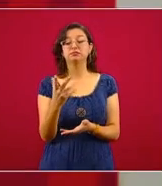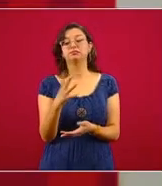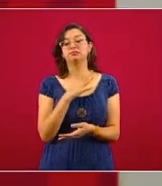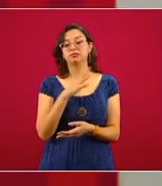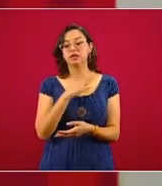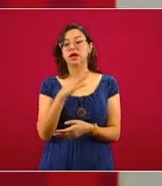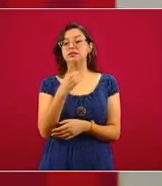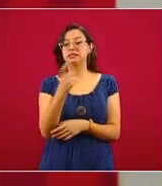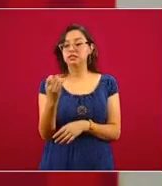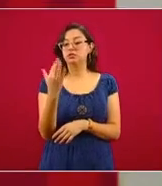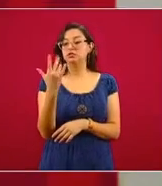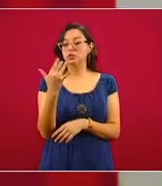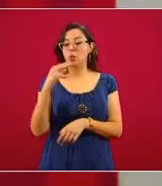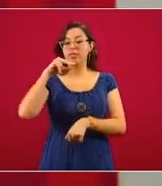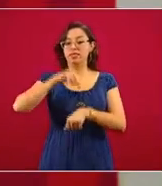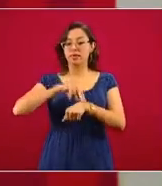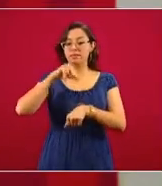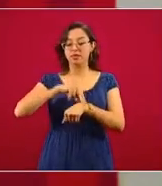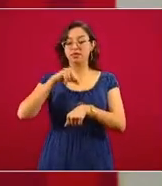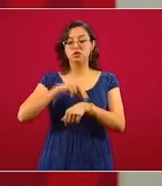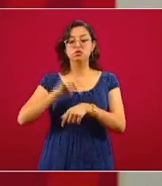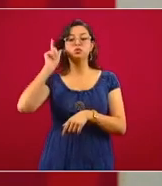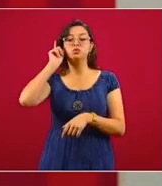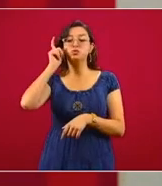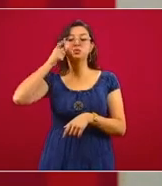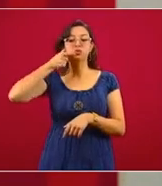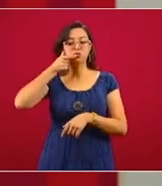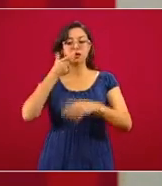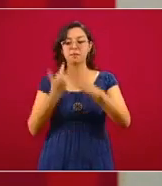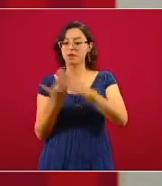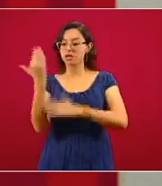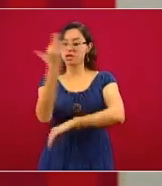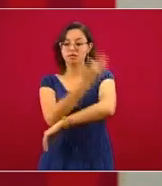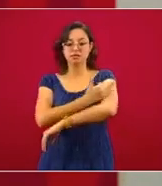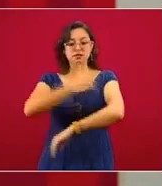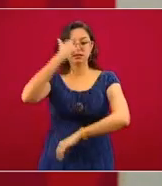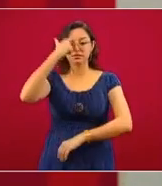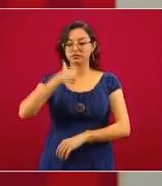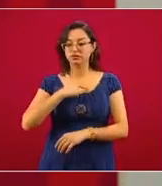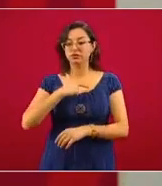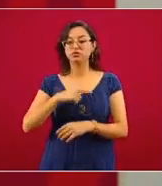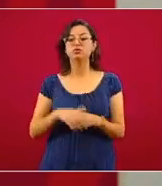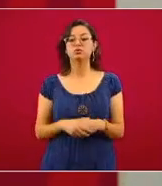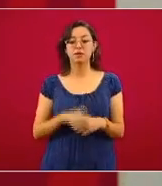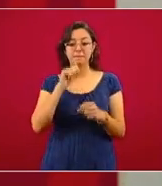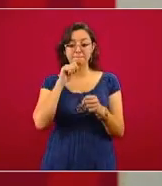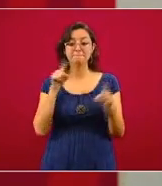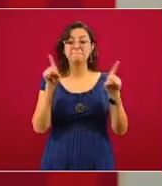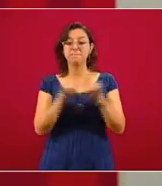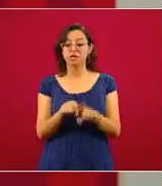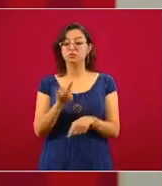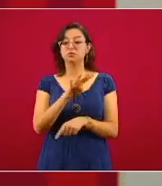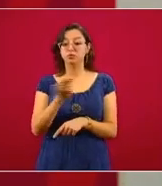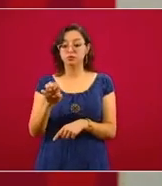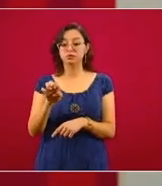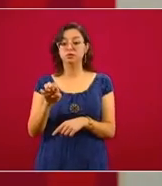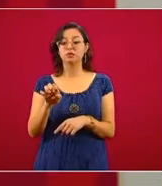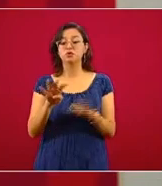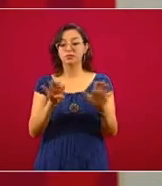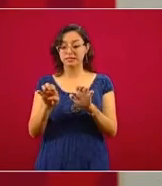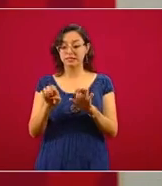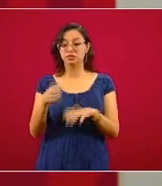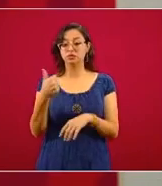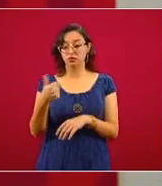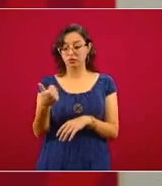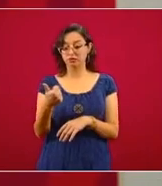who are 150 médicos en Locatel critically en ill, todos we have los turnos 150 y doctors también en 911. online to Si answer se your considera que es